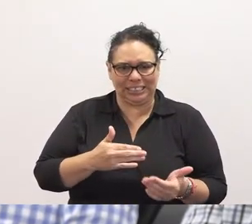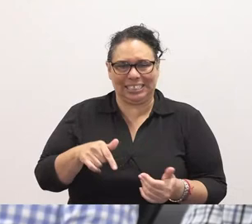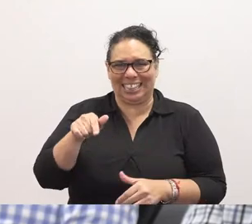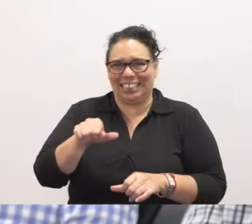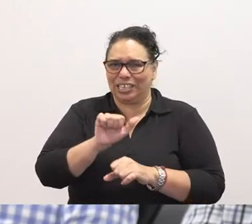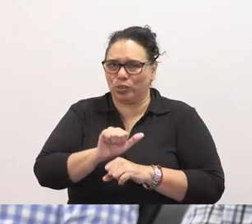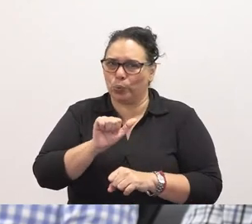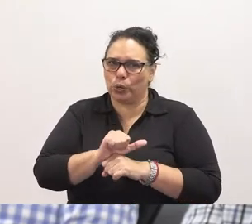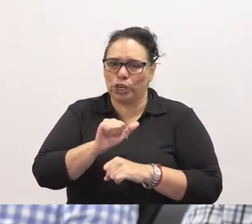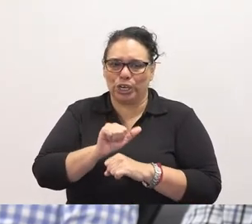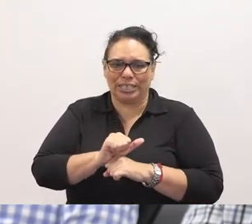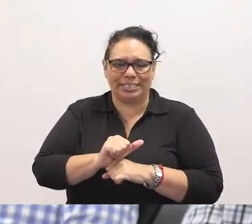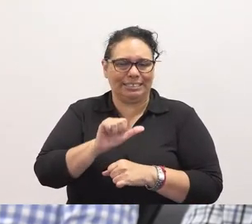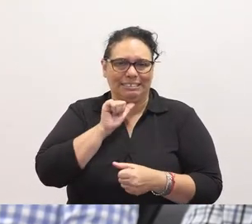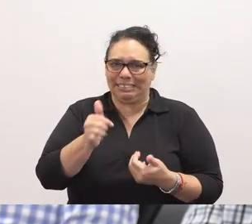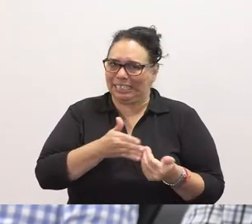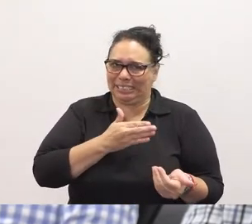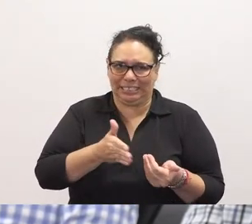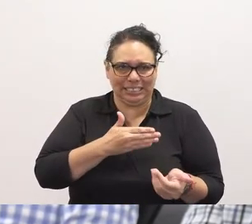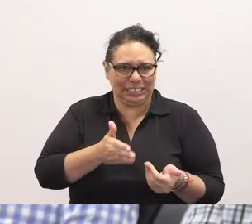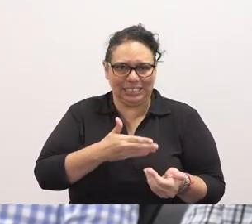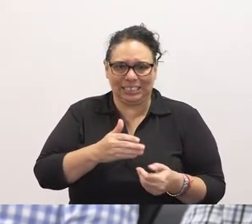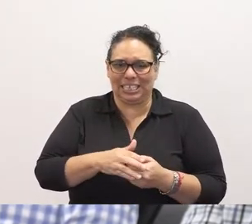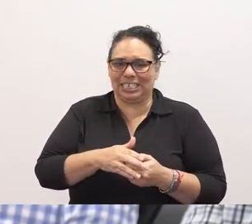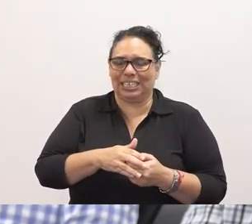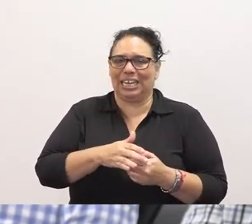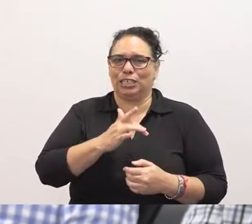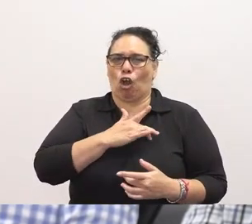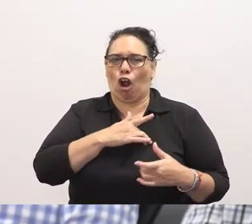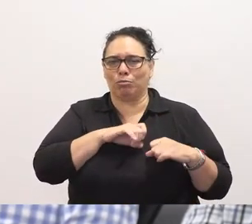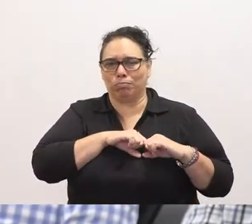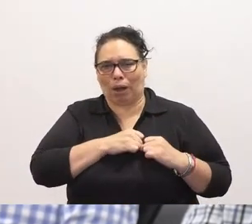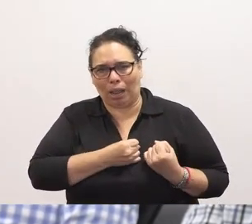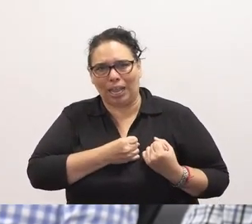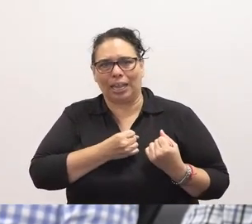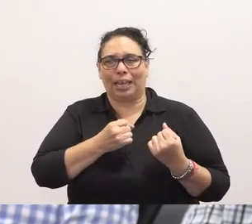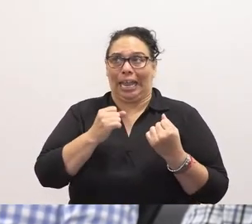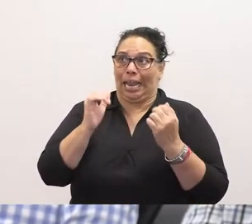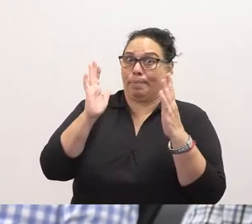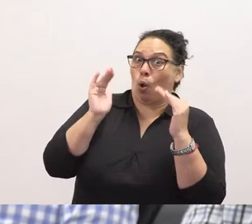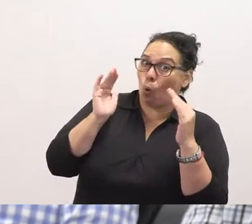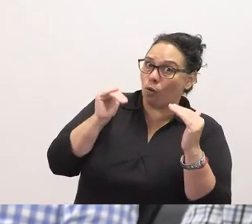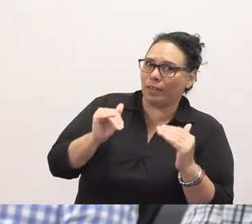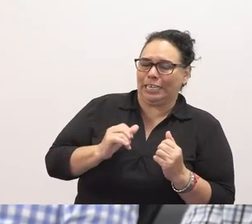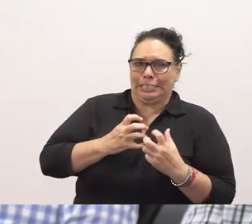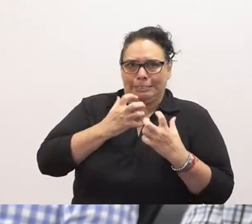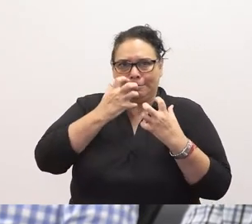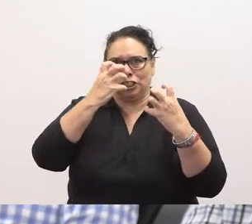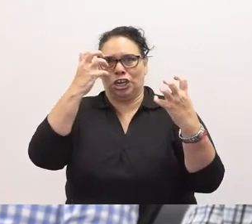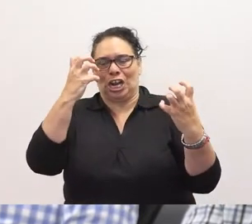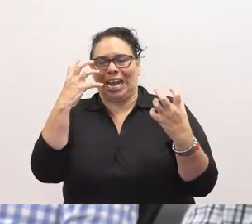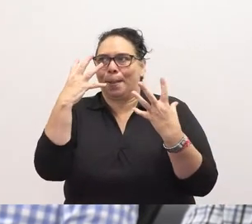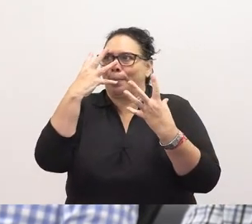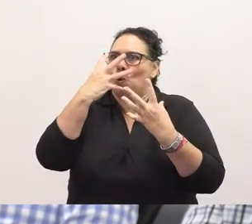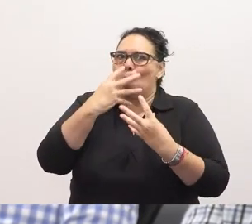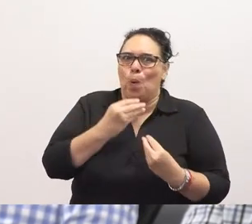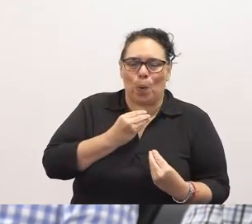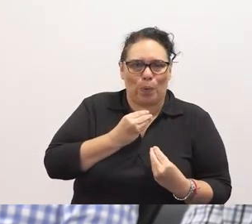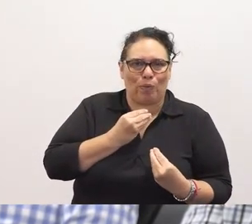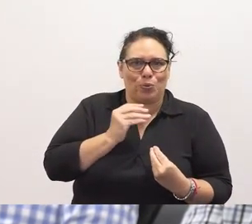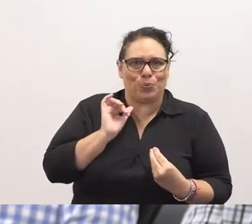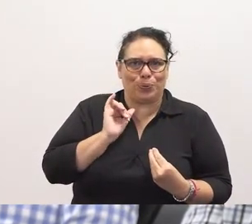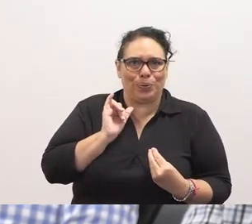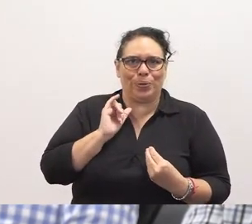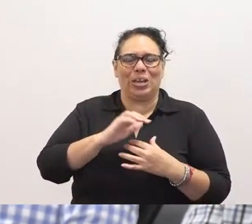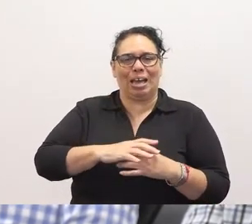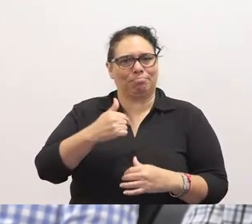work, it isn't easy. It's heartbreaking and hopeful and infuriating and beautiful.